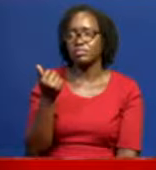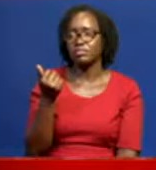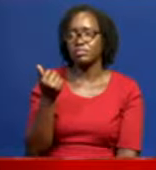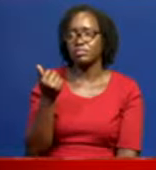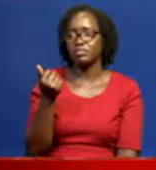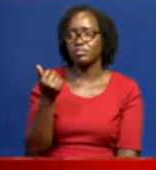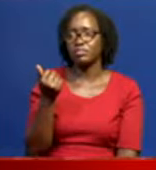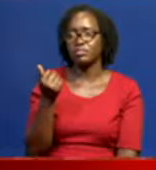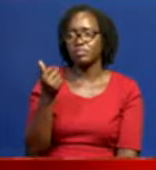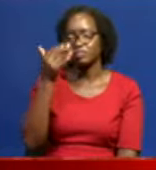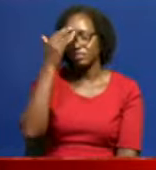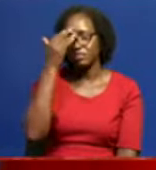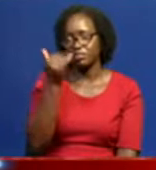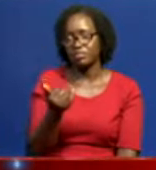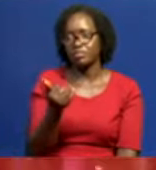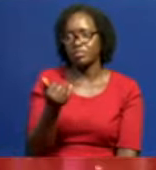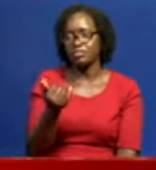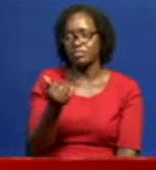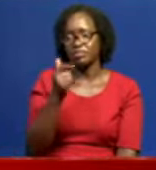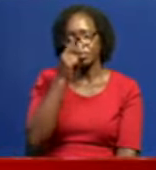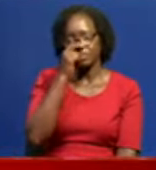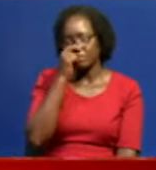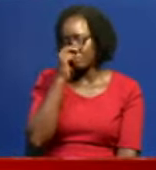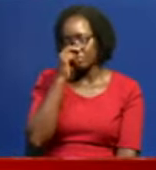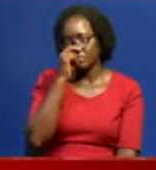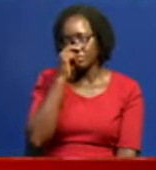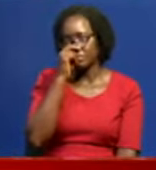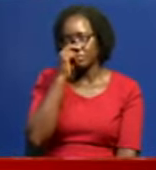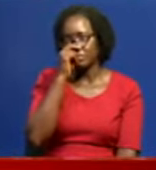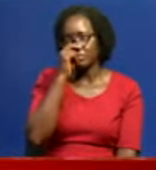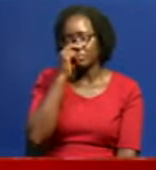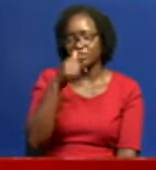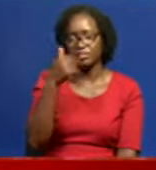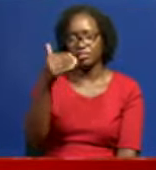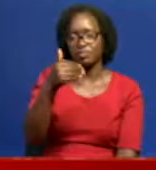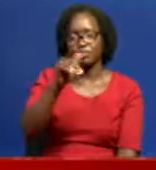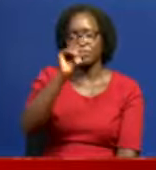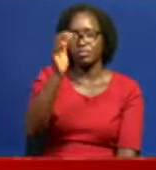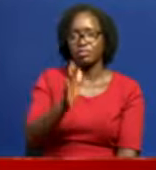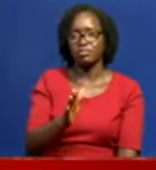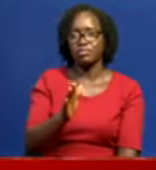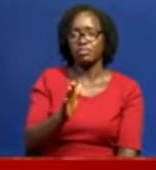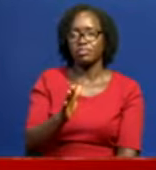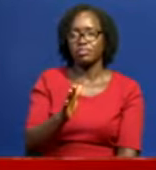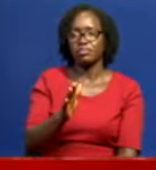And that is why I wish every Kenyan,